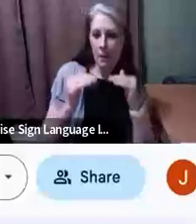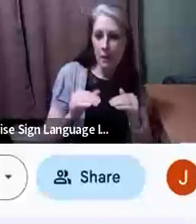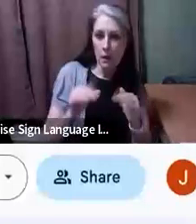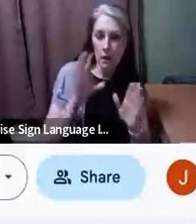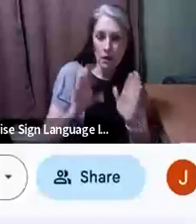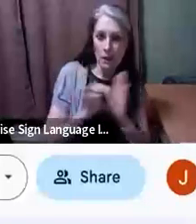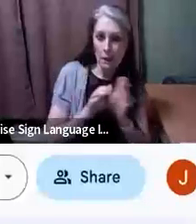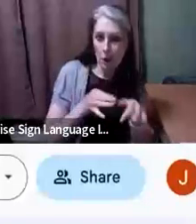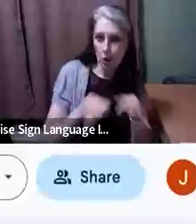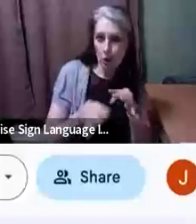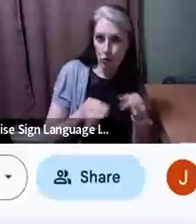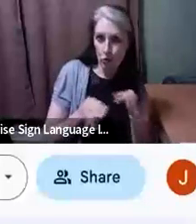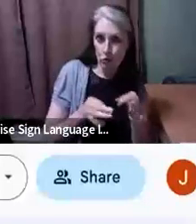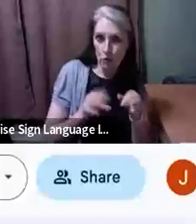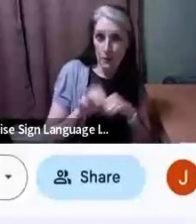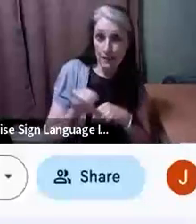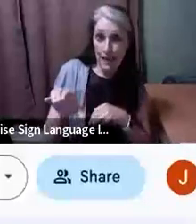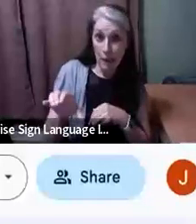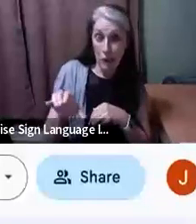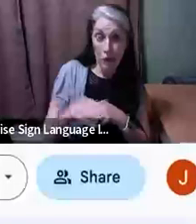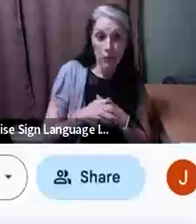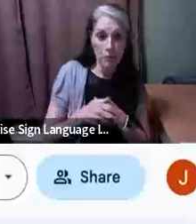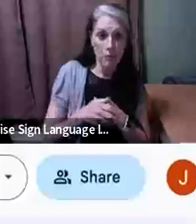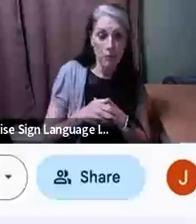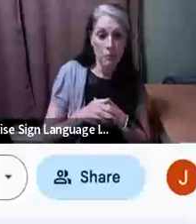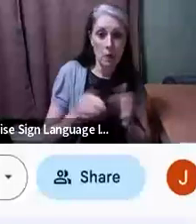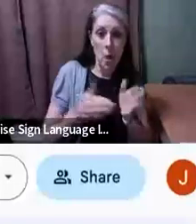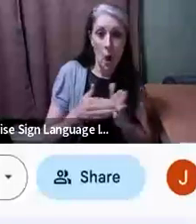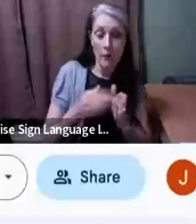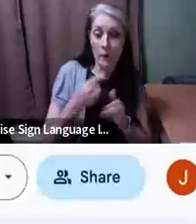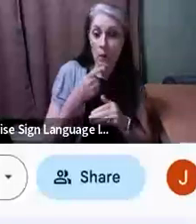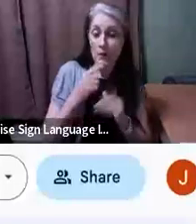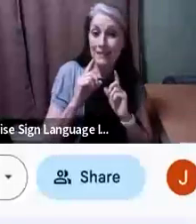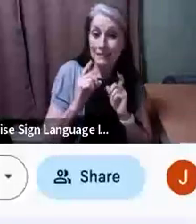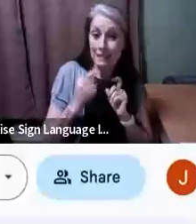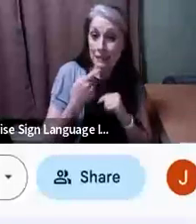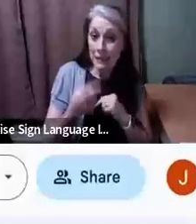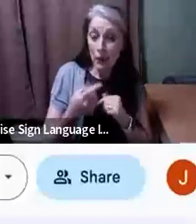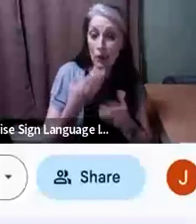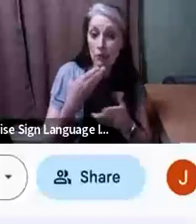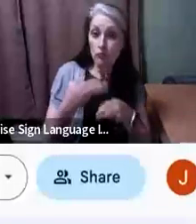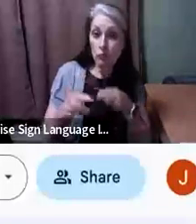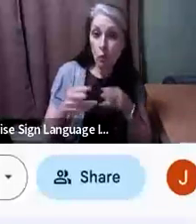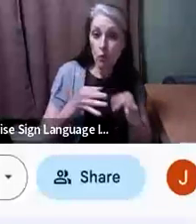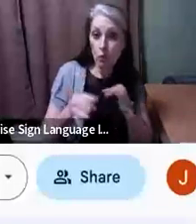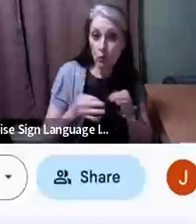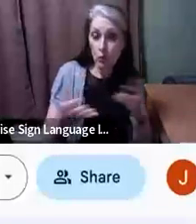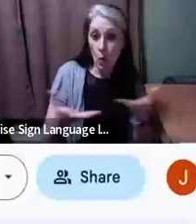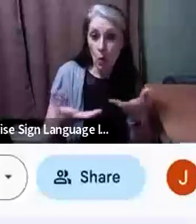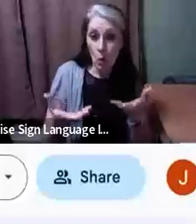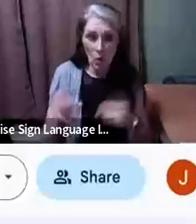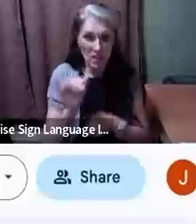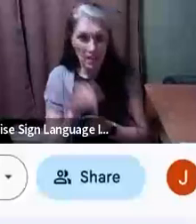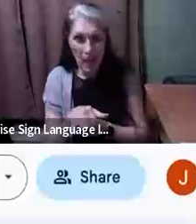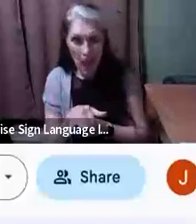image description or an image caption. It oftentimes will give you a really brief description of what it is.